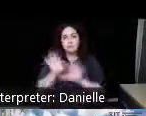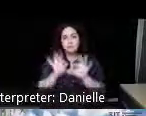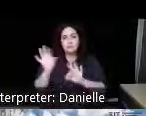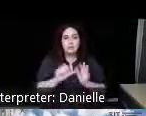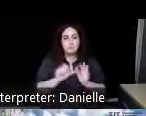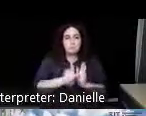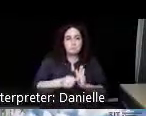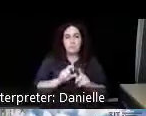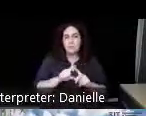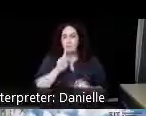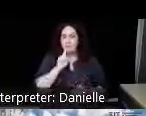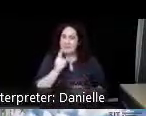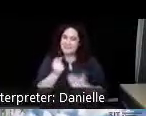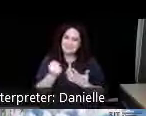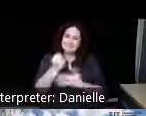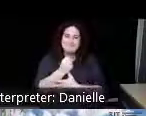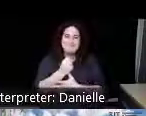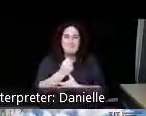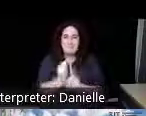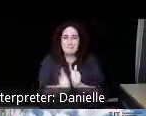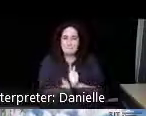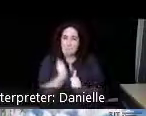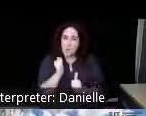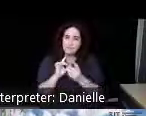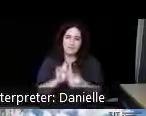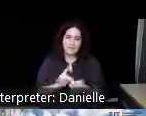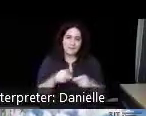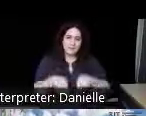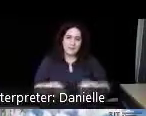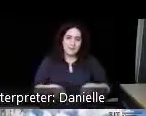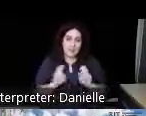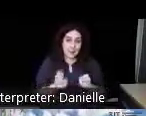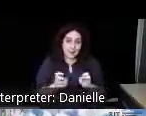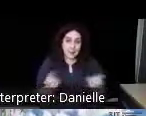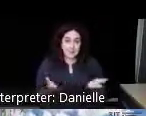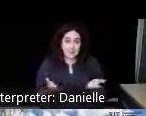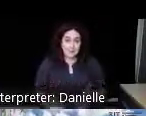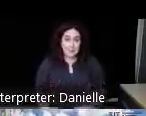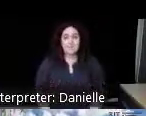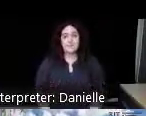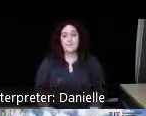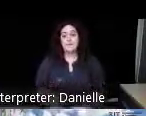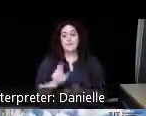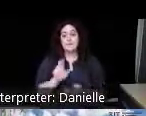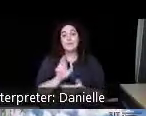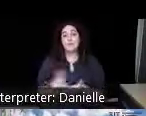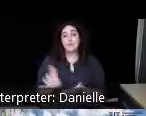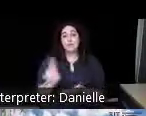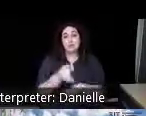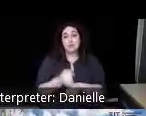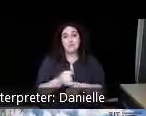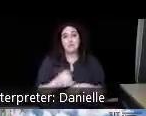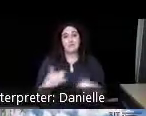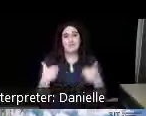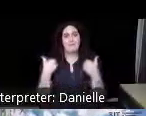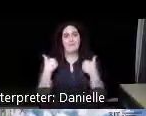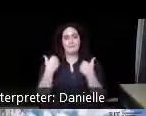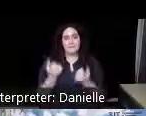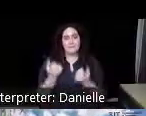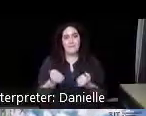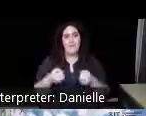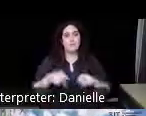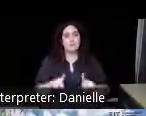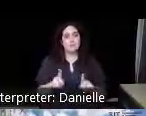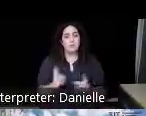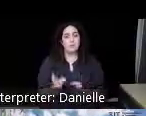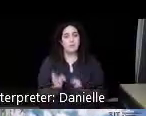say that is most relevant for today's talk is that institutions have an opportunity to increase the support offered so